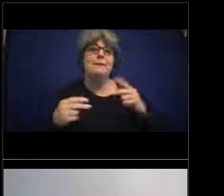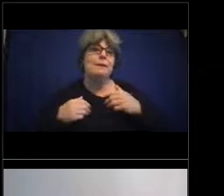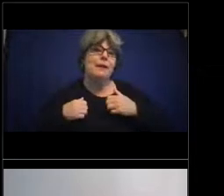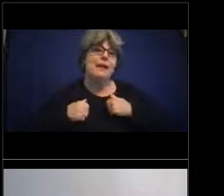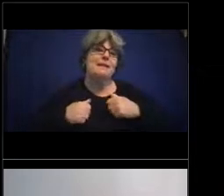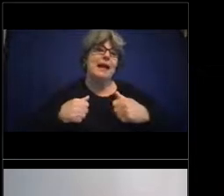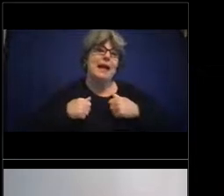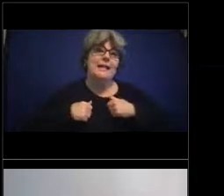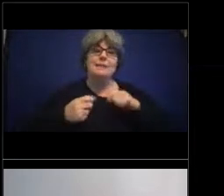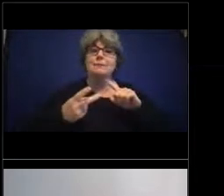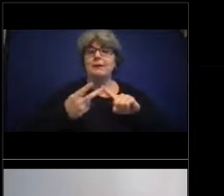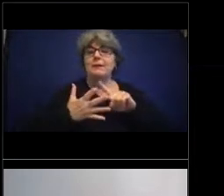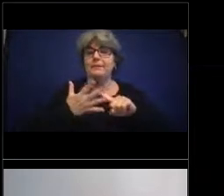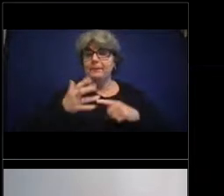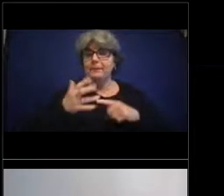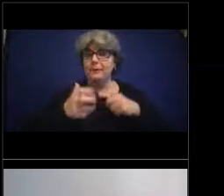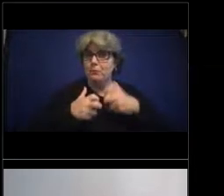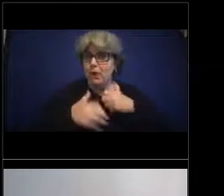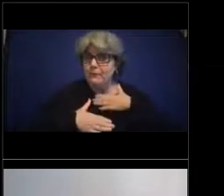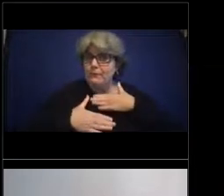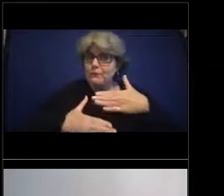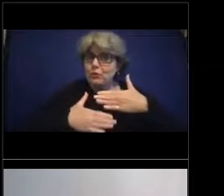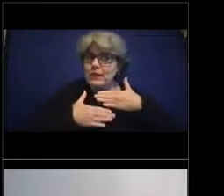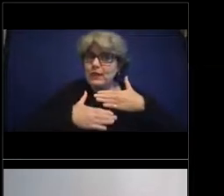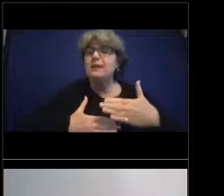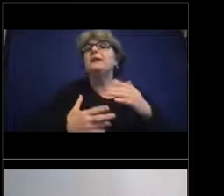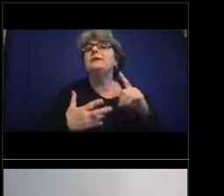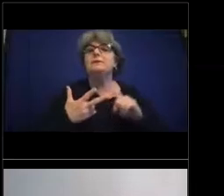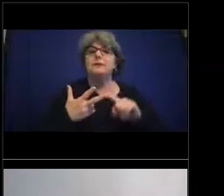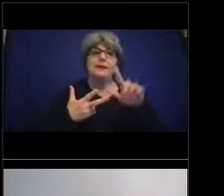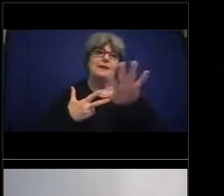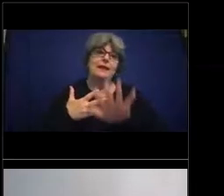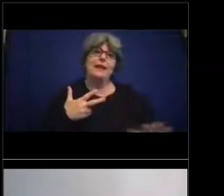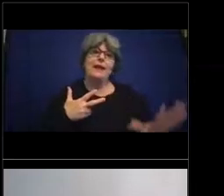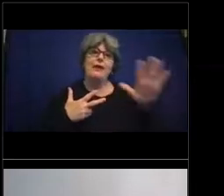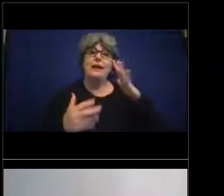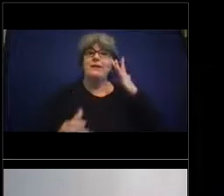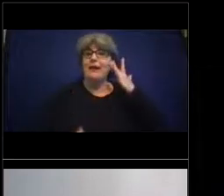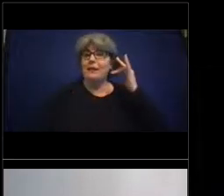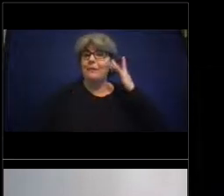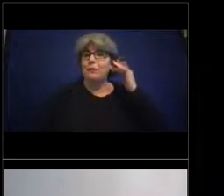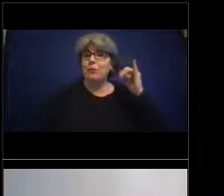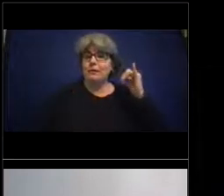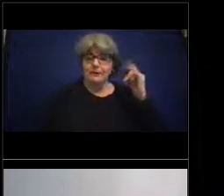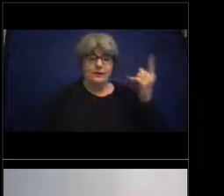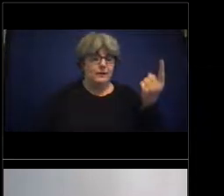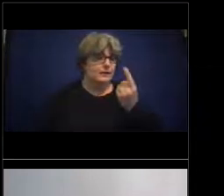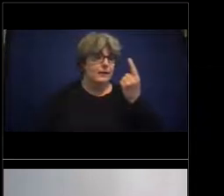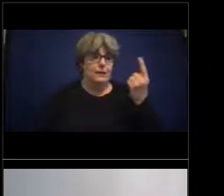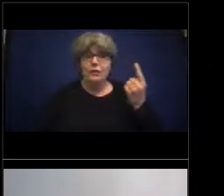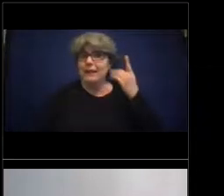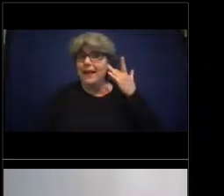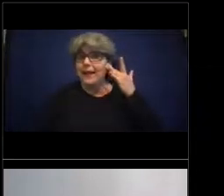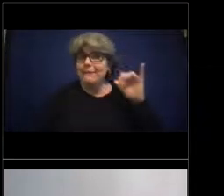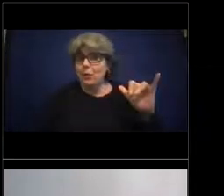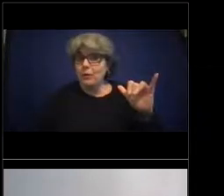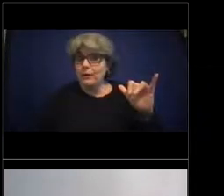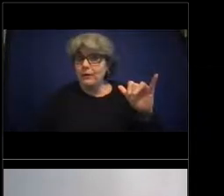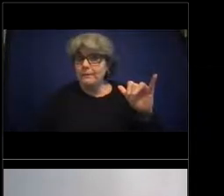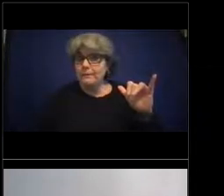other respiratory issues. And it's becoming really problematic in that part of California. And it's not just going to be California that sees that either. It